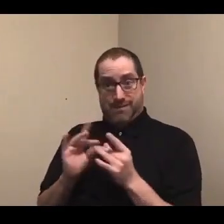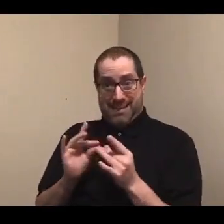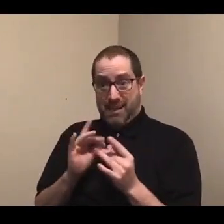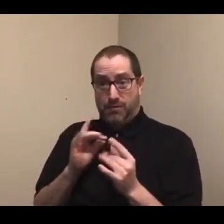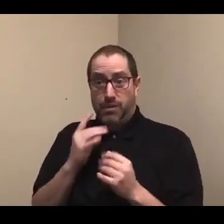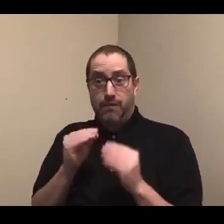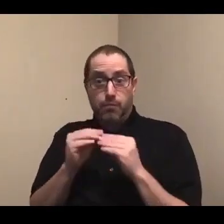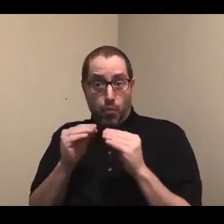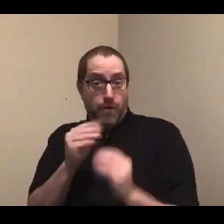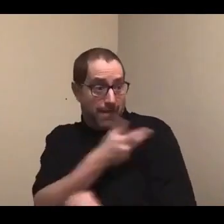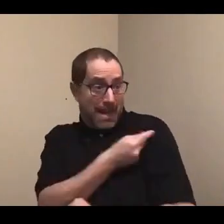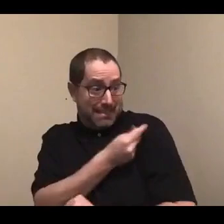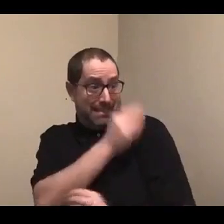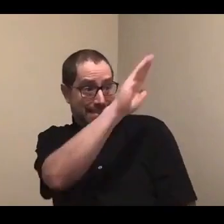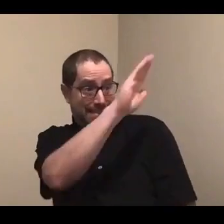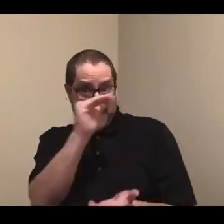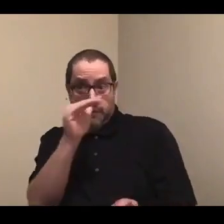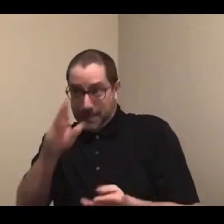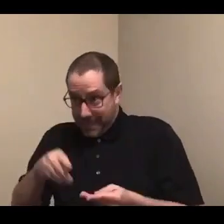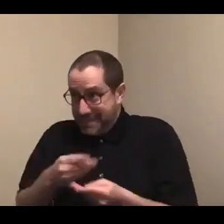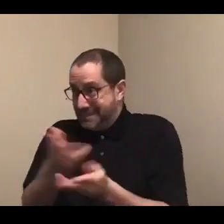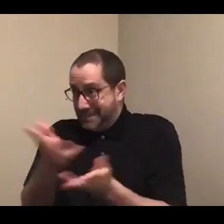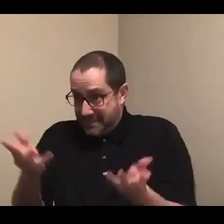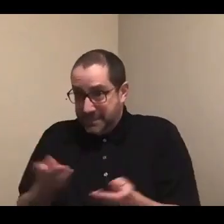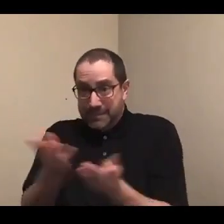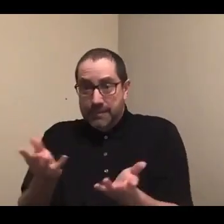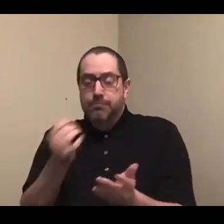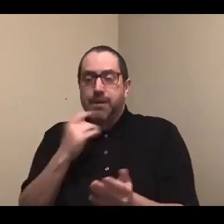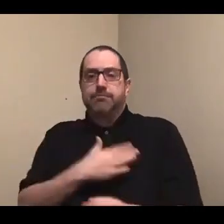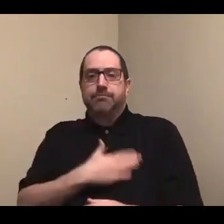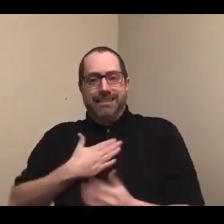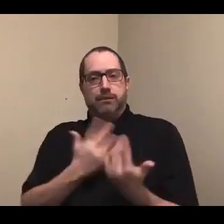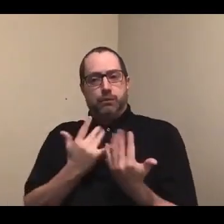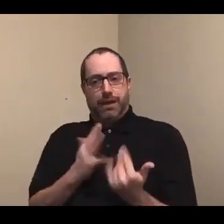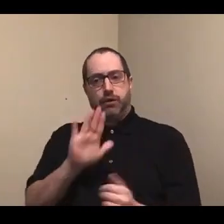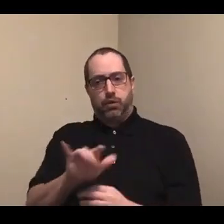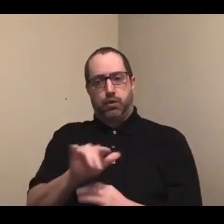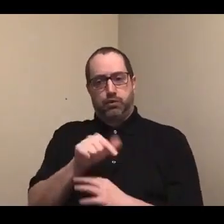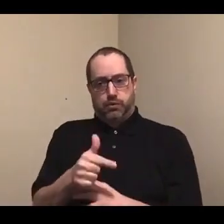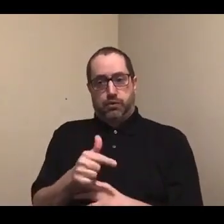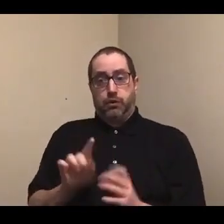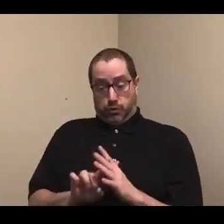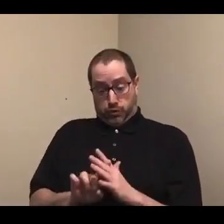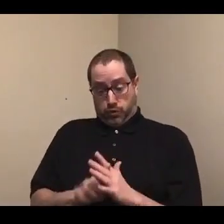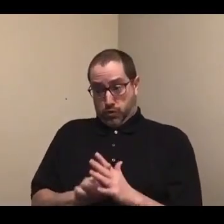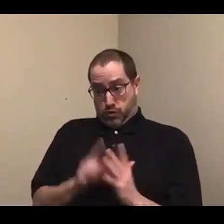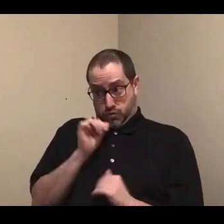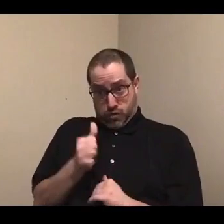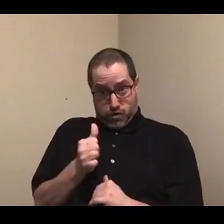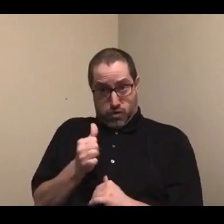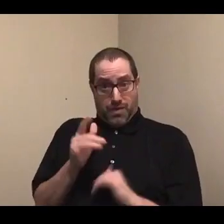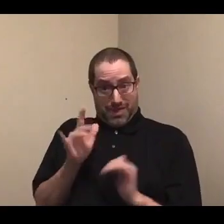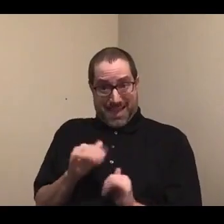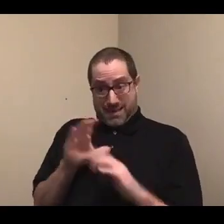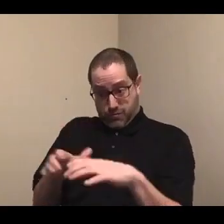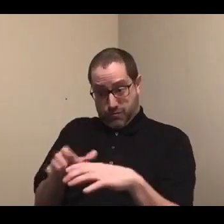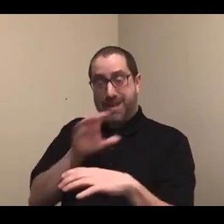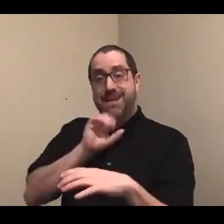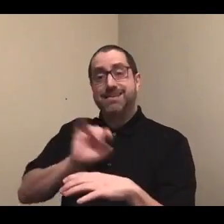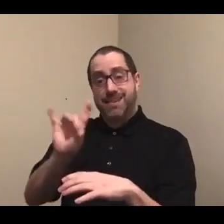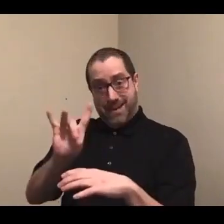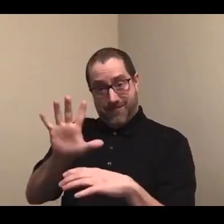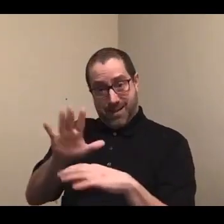faster, but only if those who are eligible use this process first. So starting tomorrow, that will include those individuals 85 years